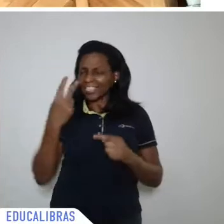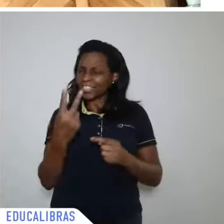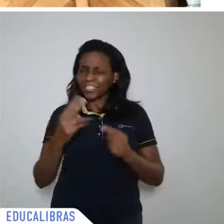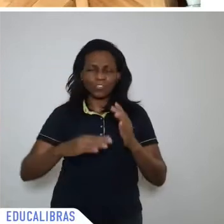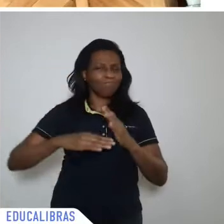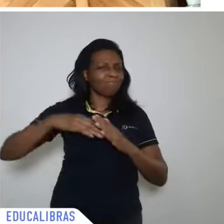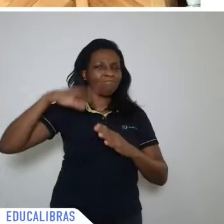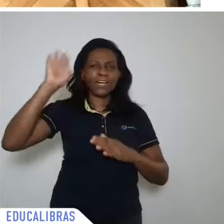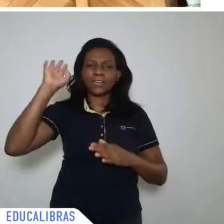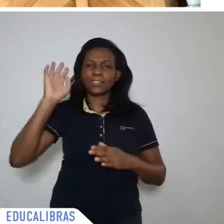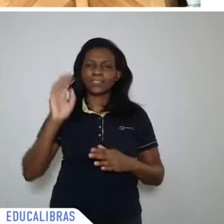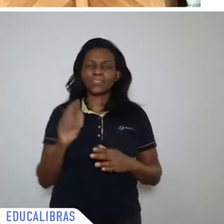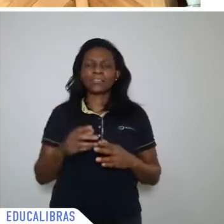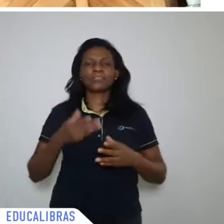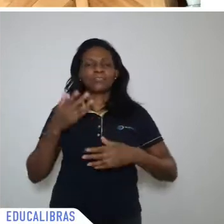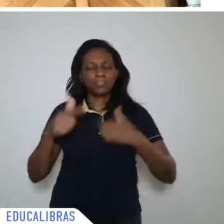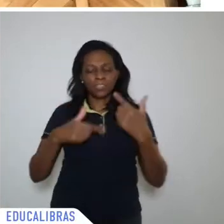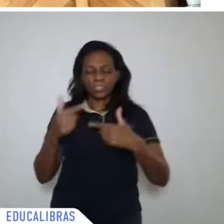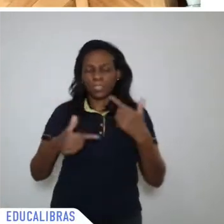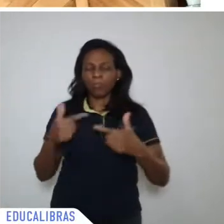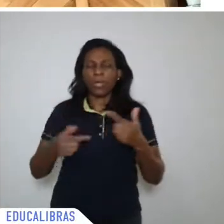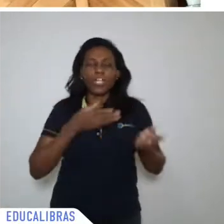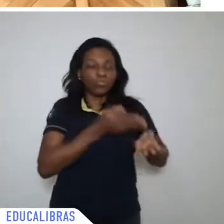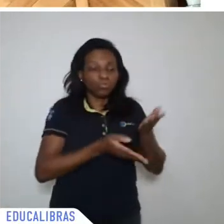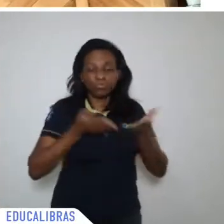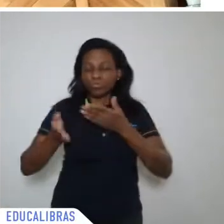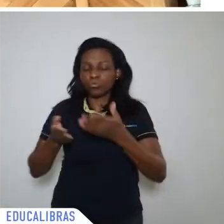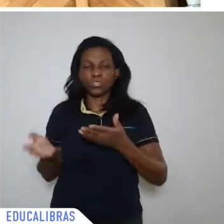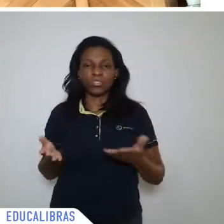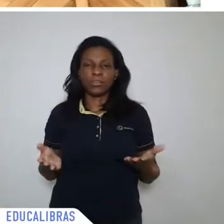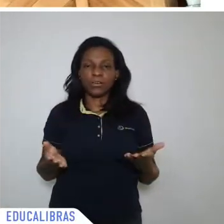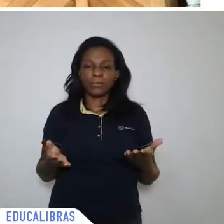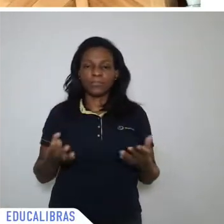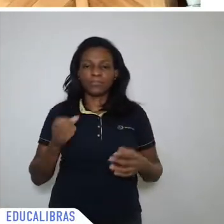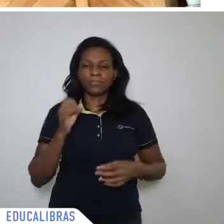women are twice as much workers of that